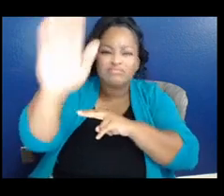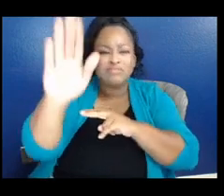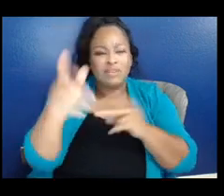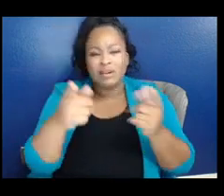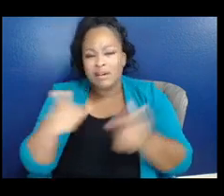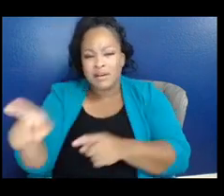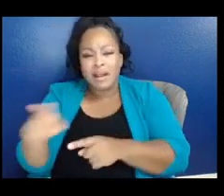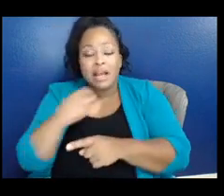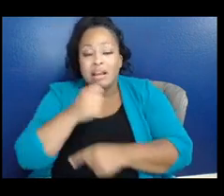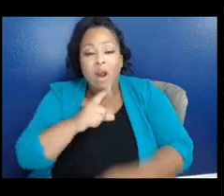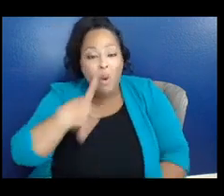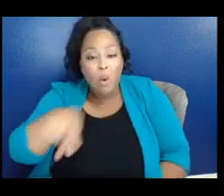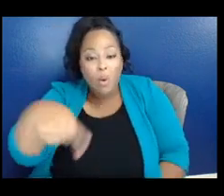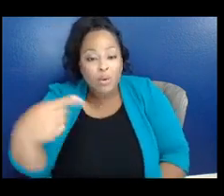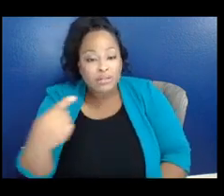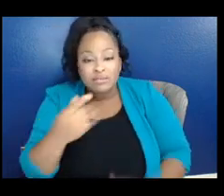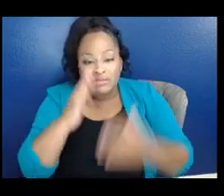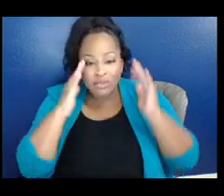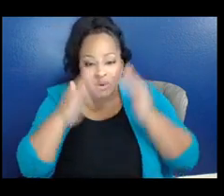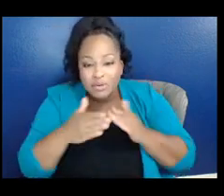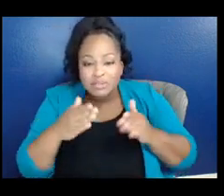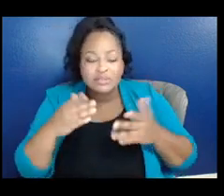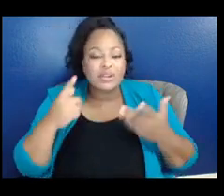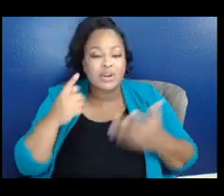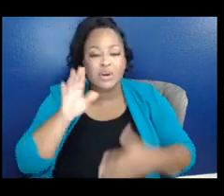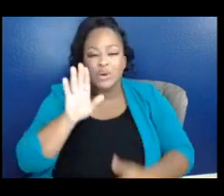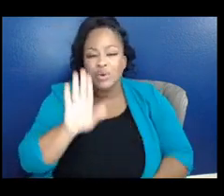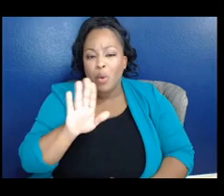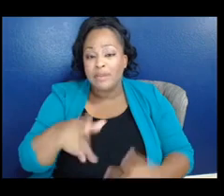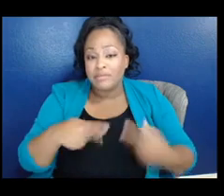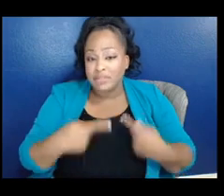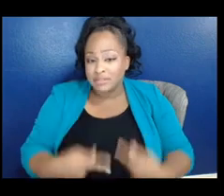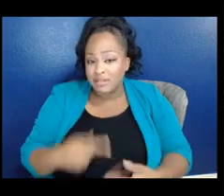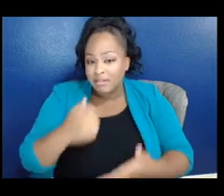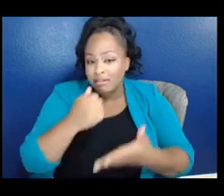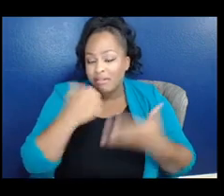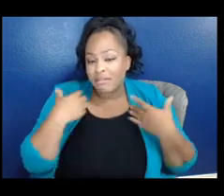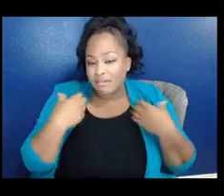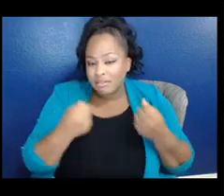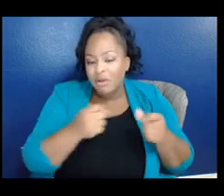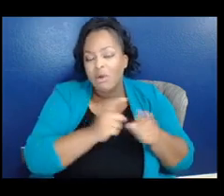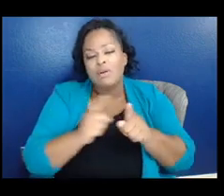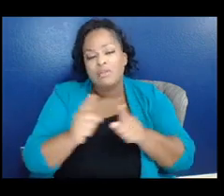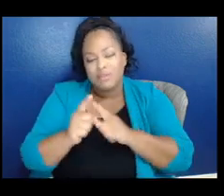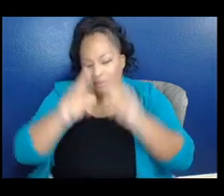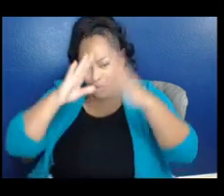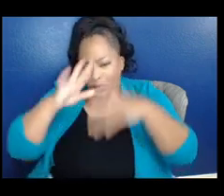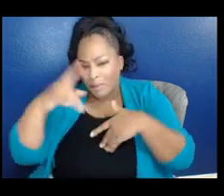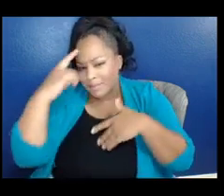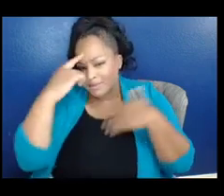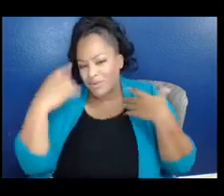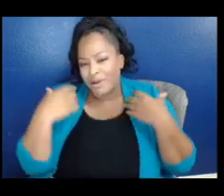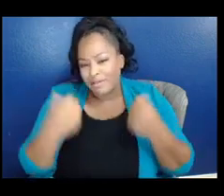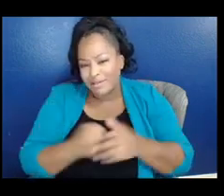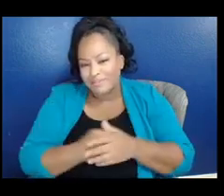of not only focusing on your physical health, but also your mental health.